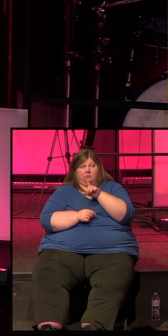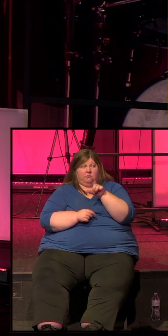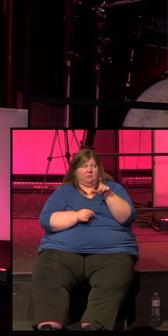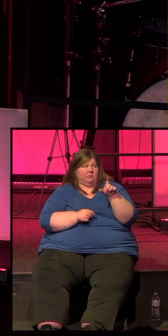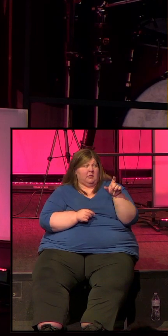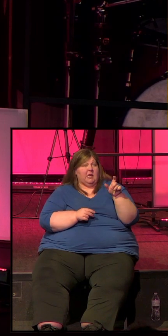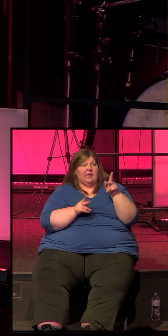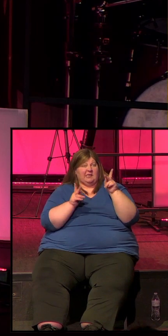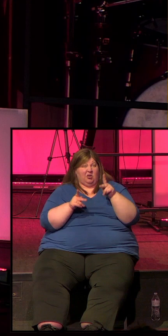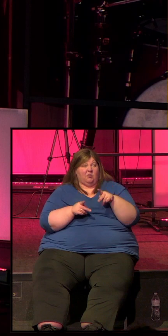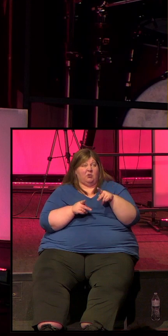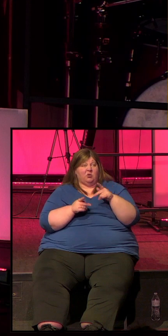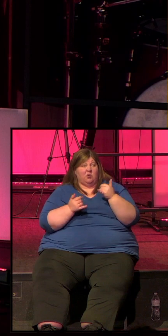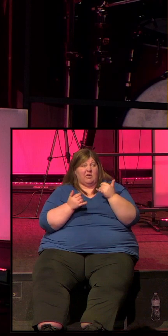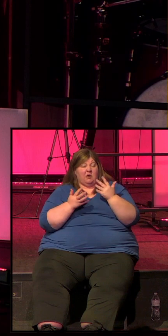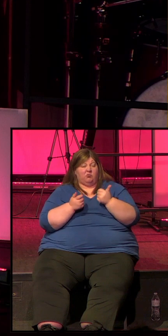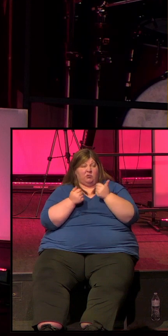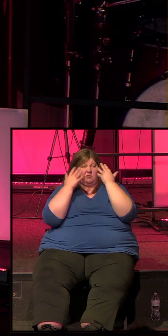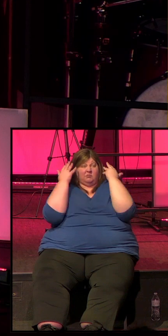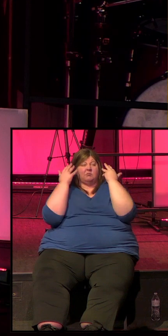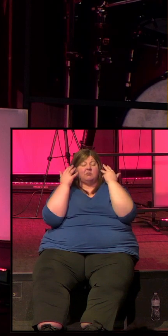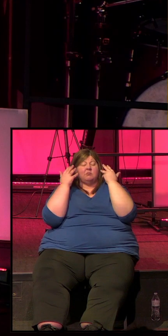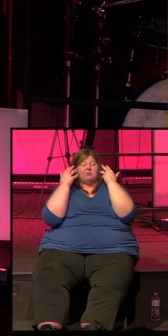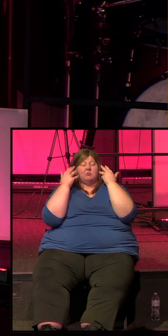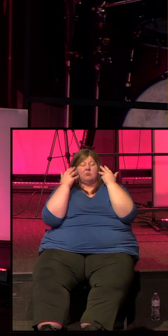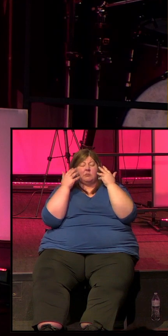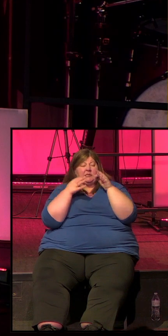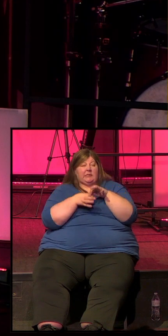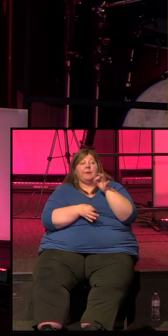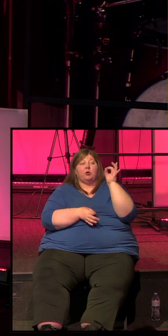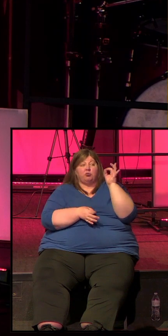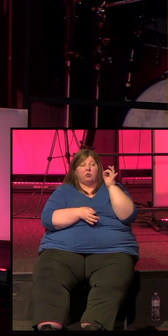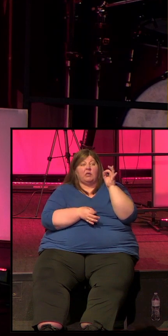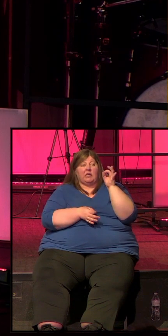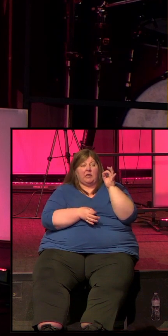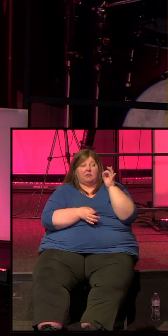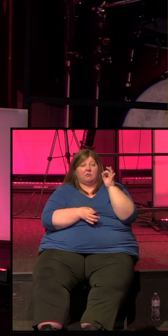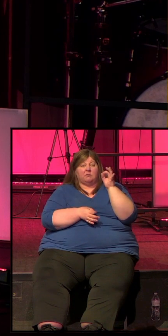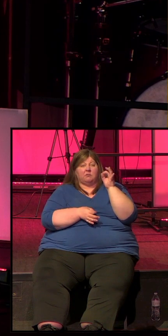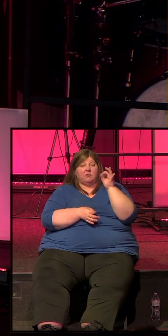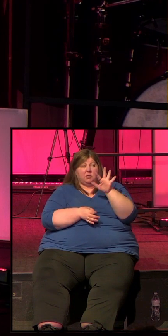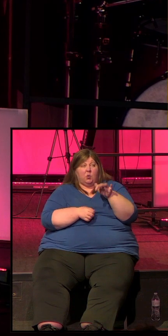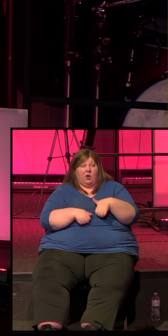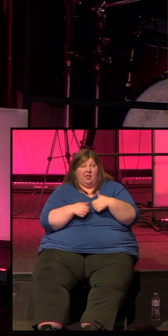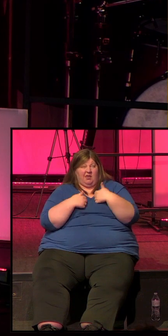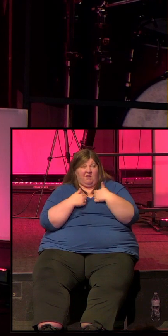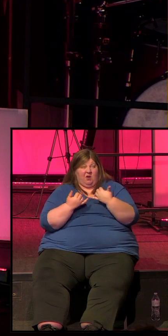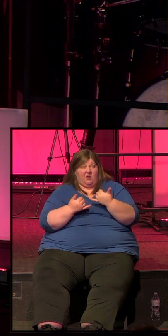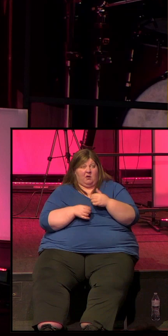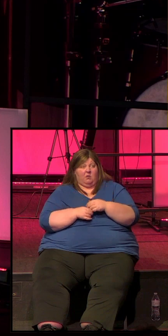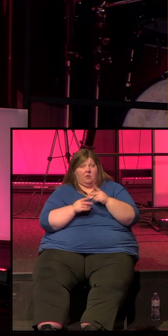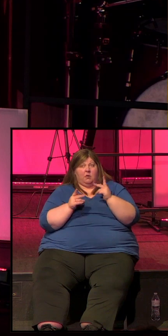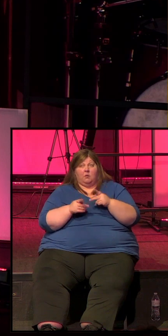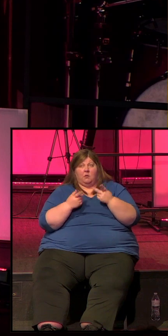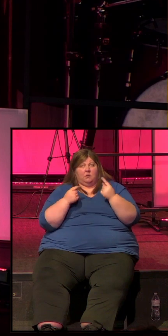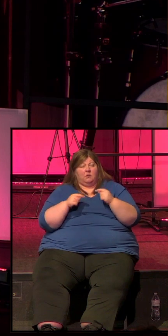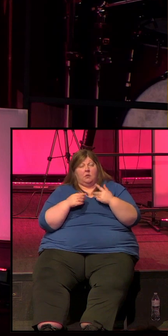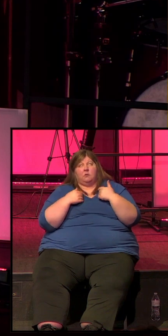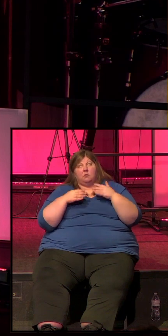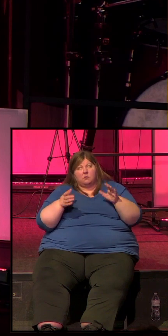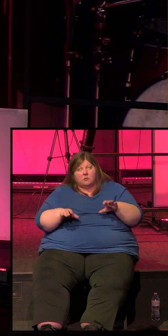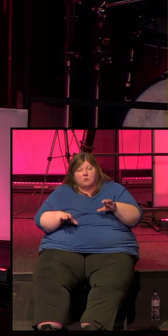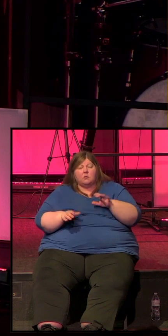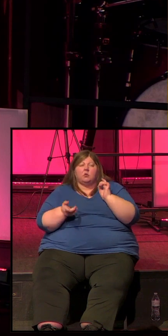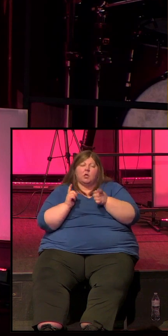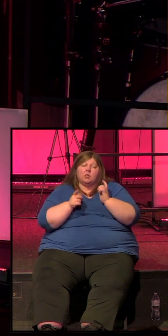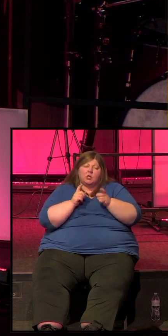drowning spiritually in your life? Is there somebody that's trying to adopt this behavioral